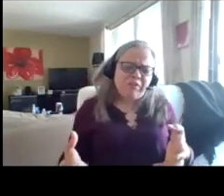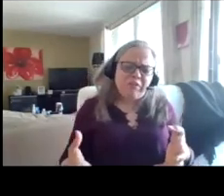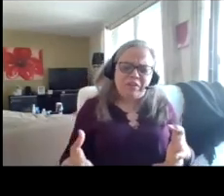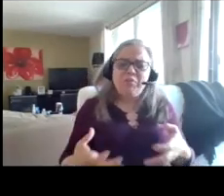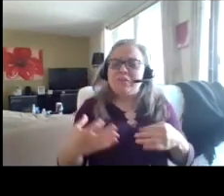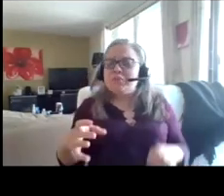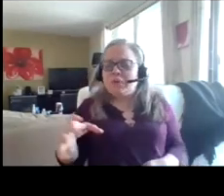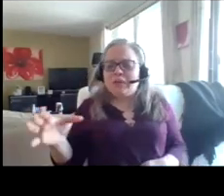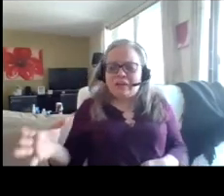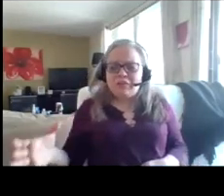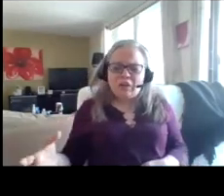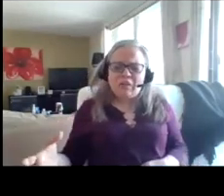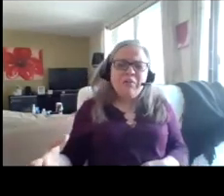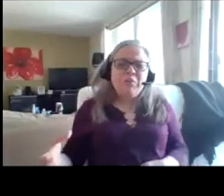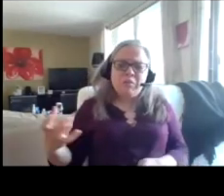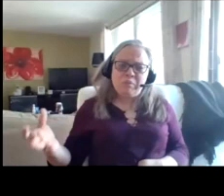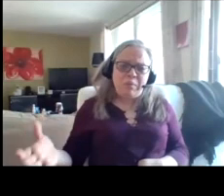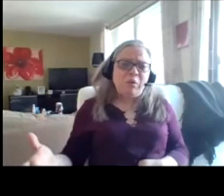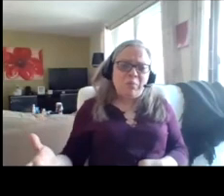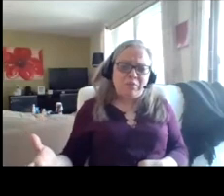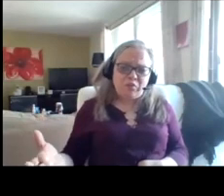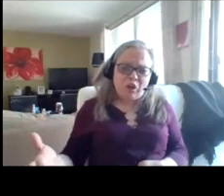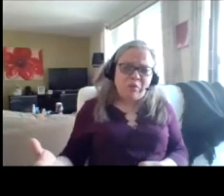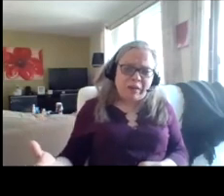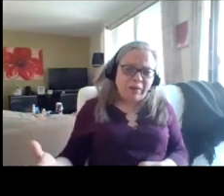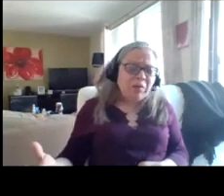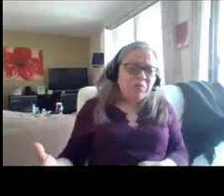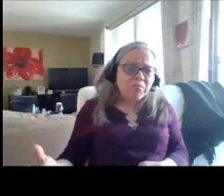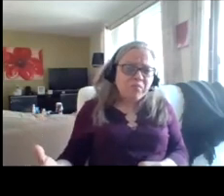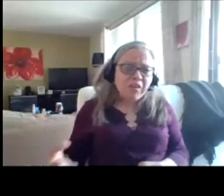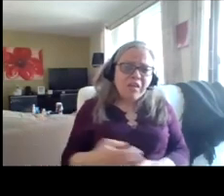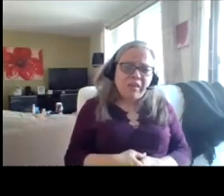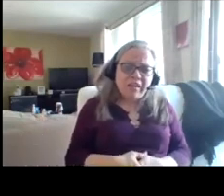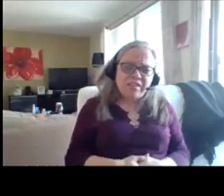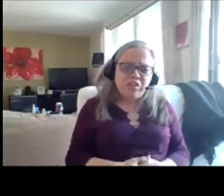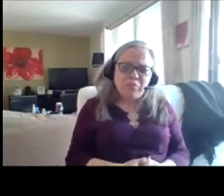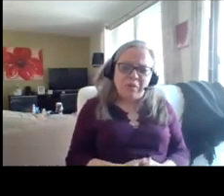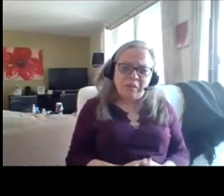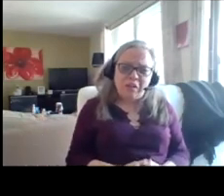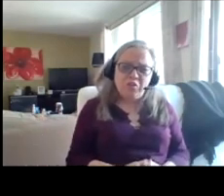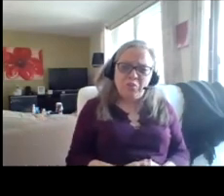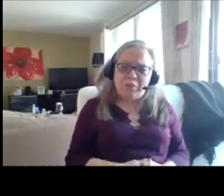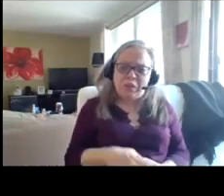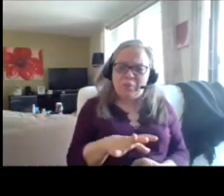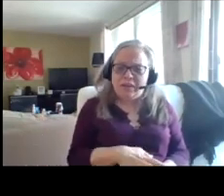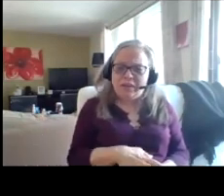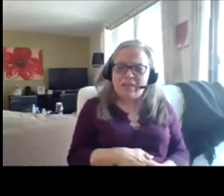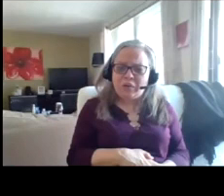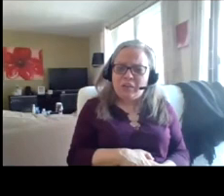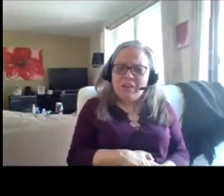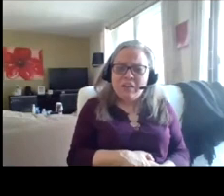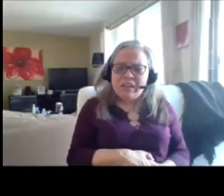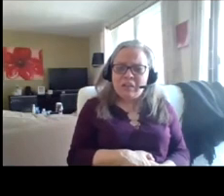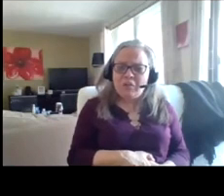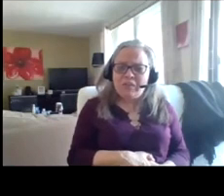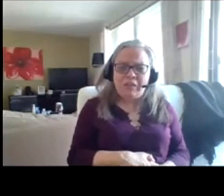share that information, must bring it electronically. Paper copies are not required. The consent should be completed